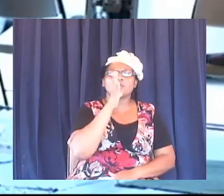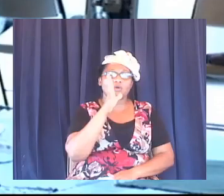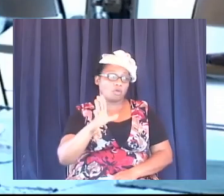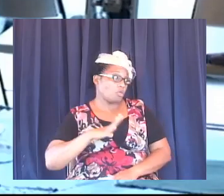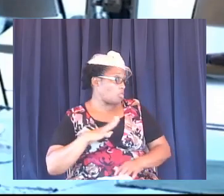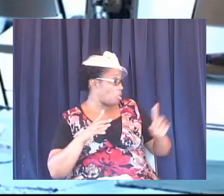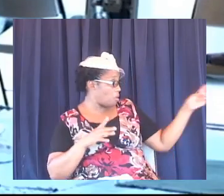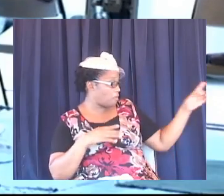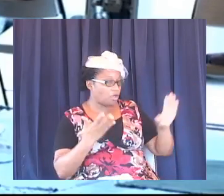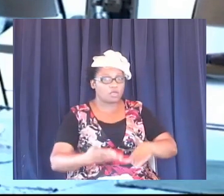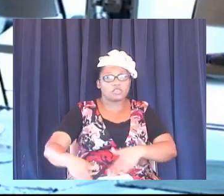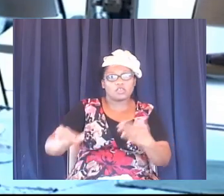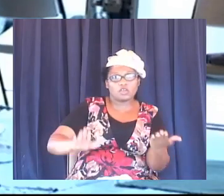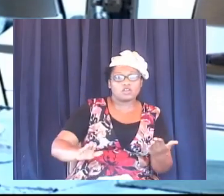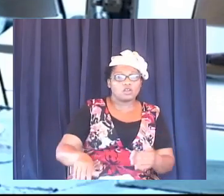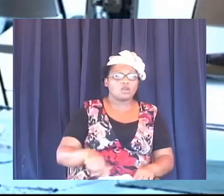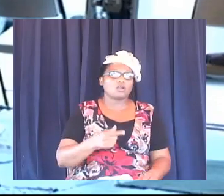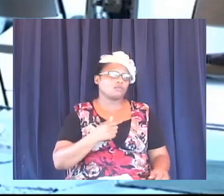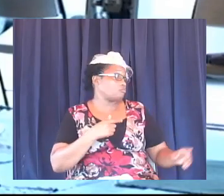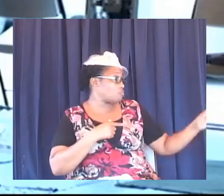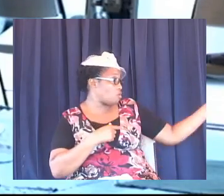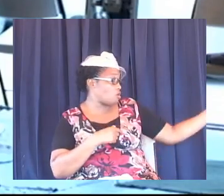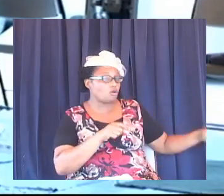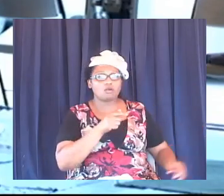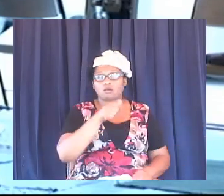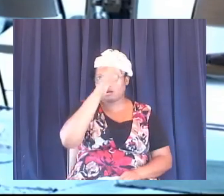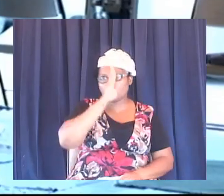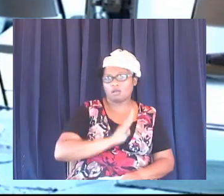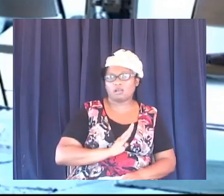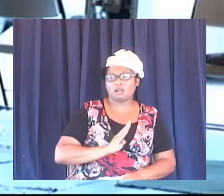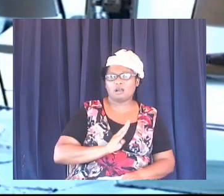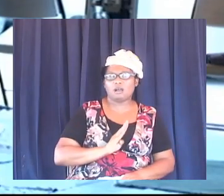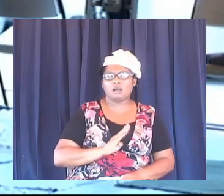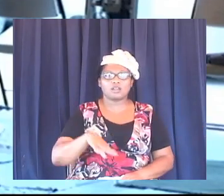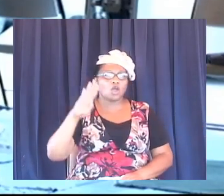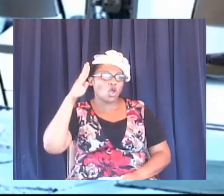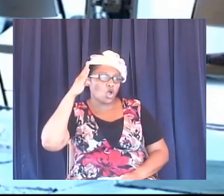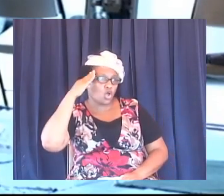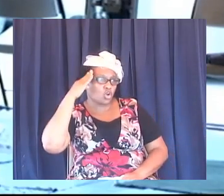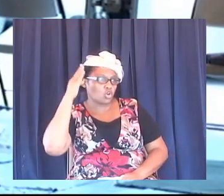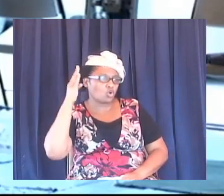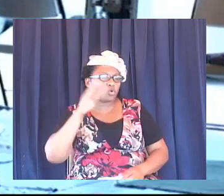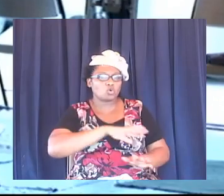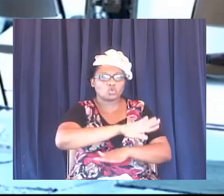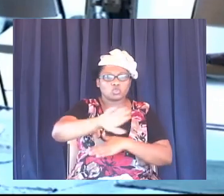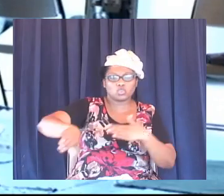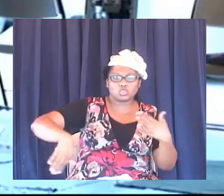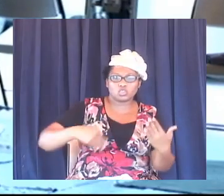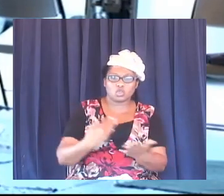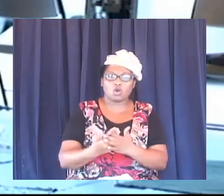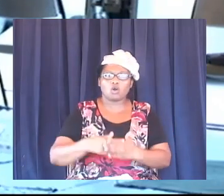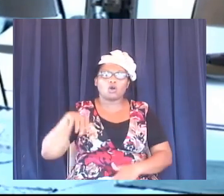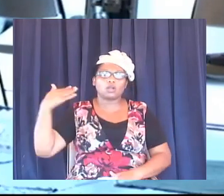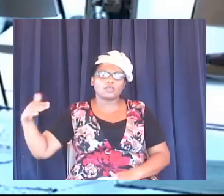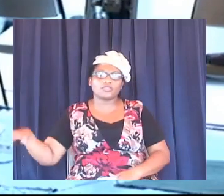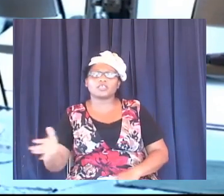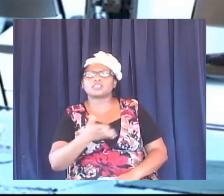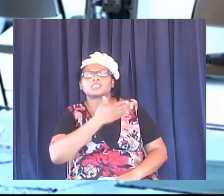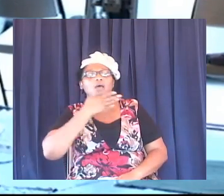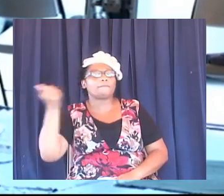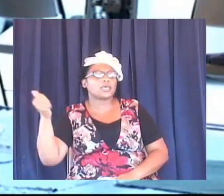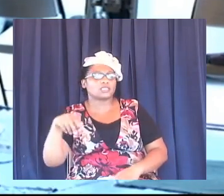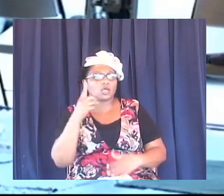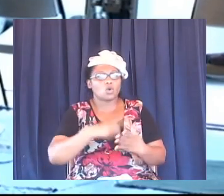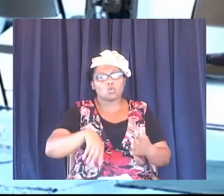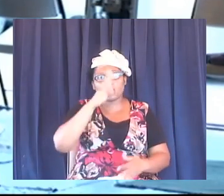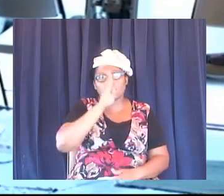is all sufficient. Hallelujah. I know that my God knows all Jesus. Things best, and whatever He does is well done. And I